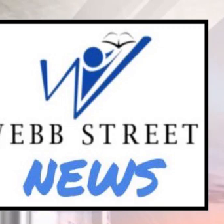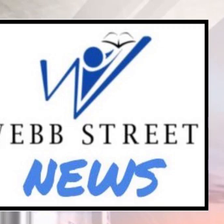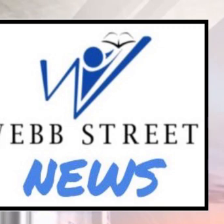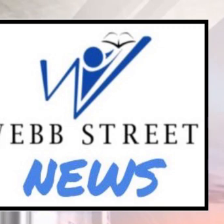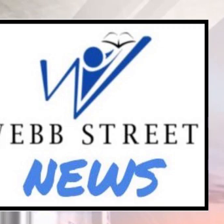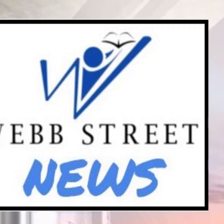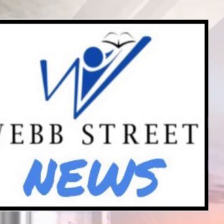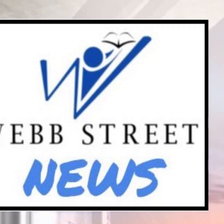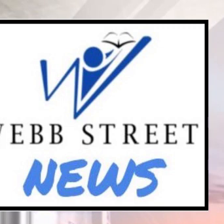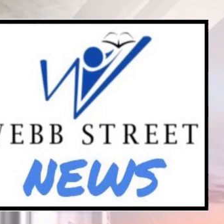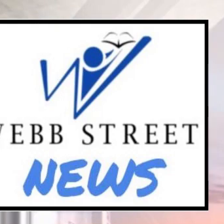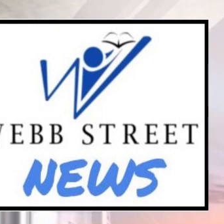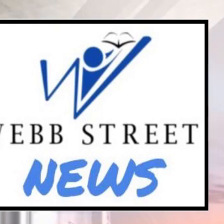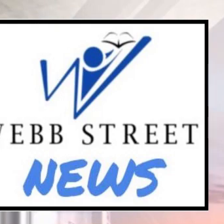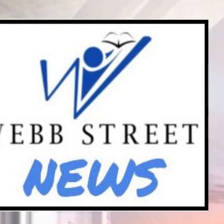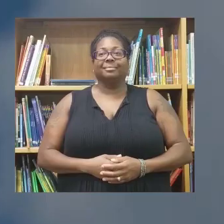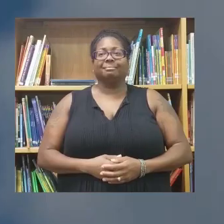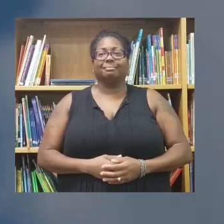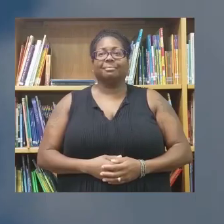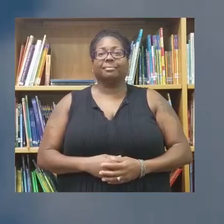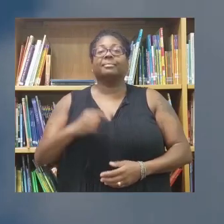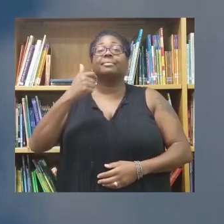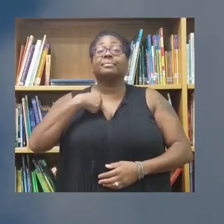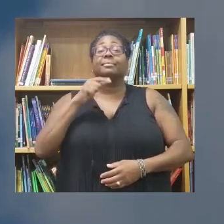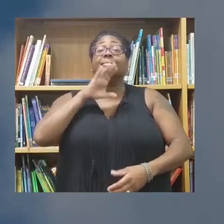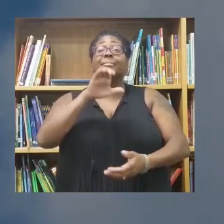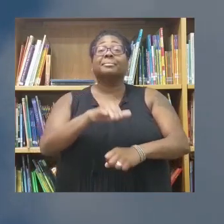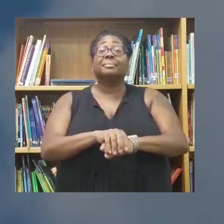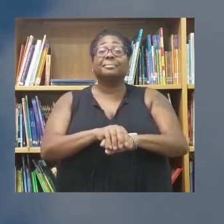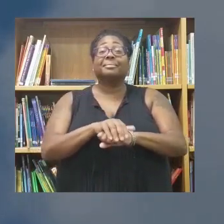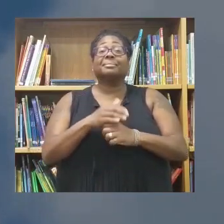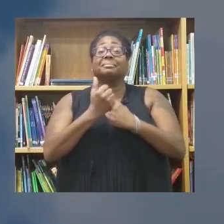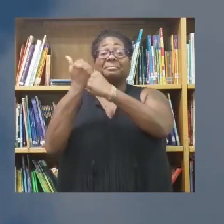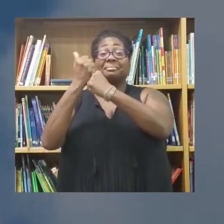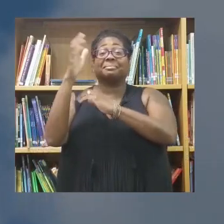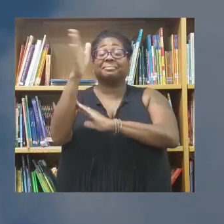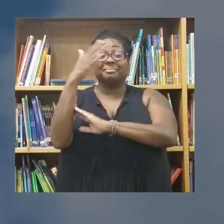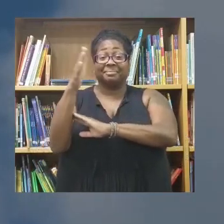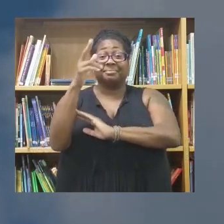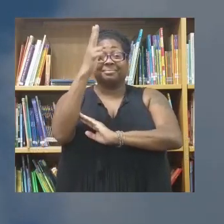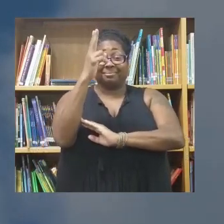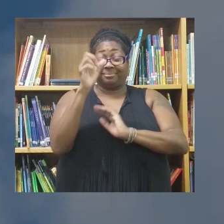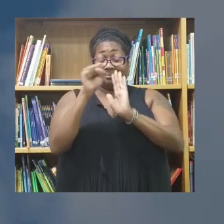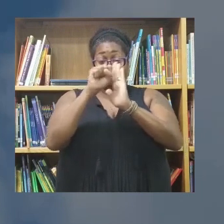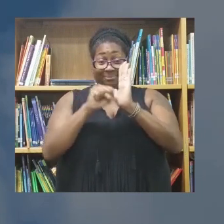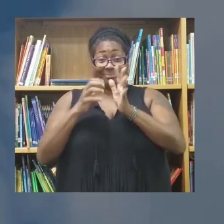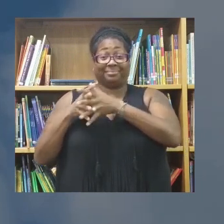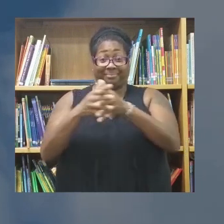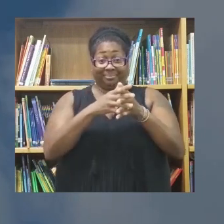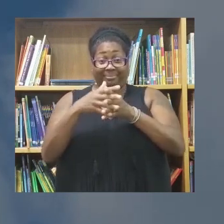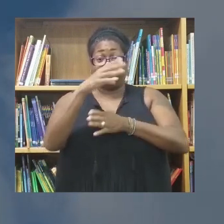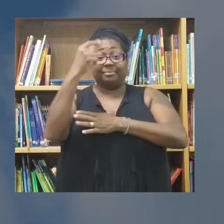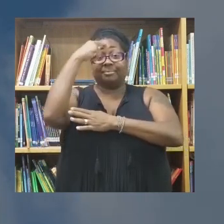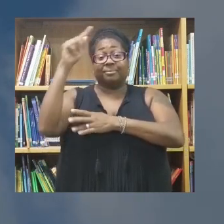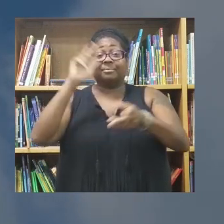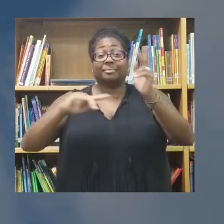Please stand for the Pledge of Allegiance. I pledge allegiance to the flag of the United States of